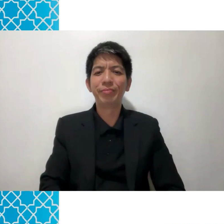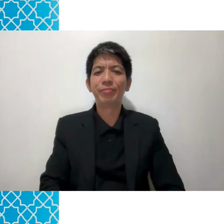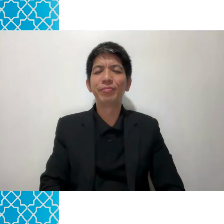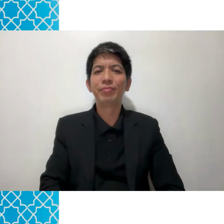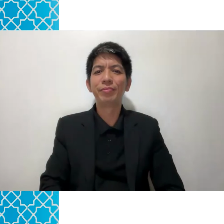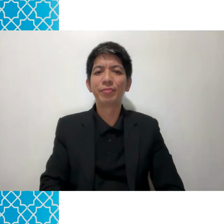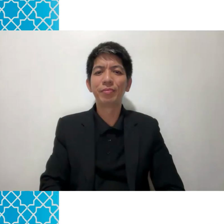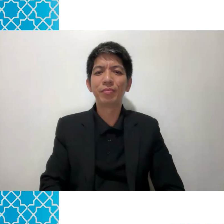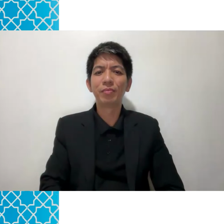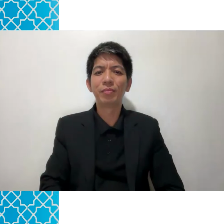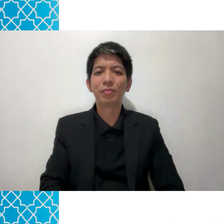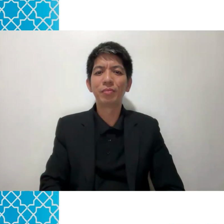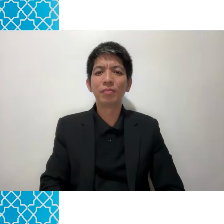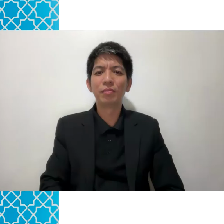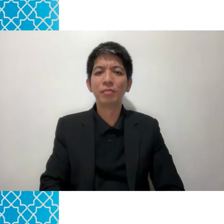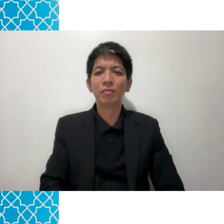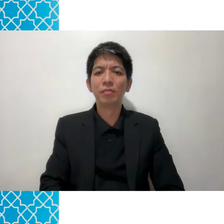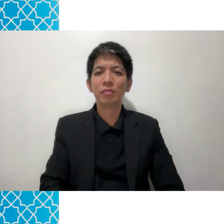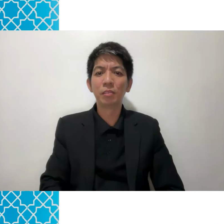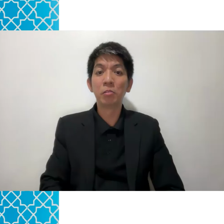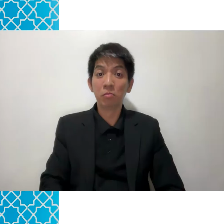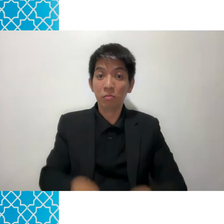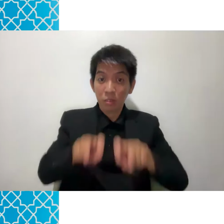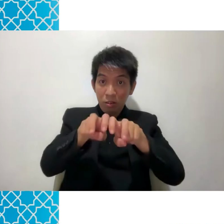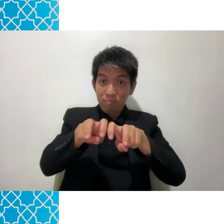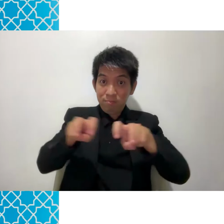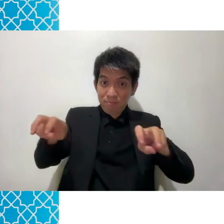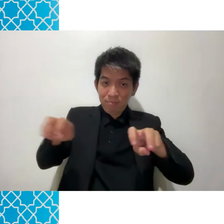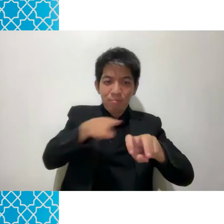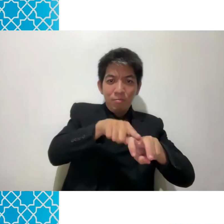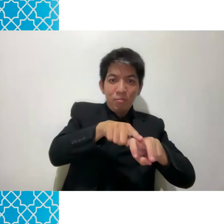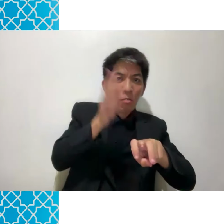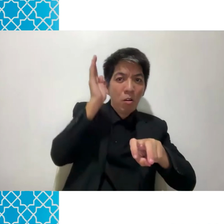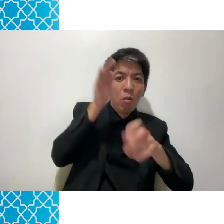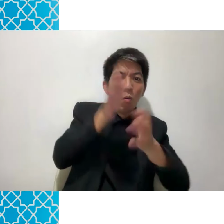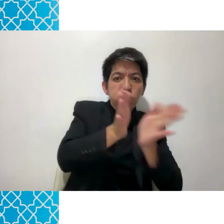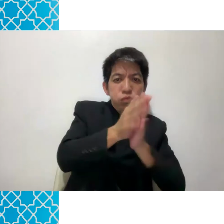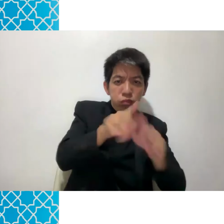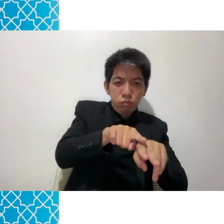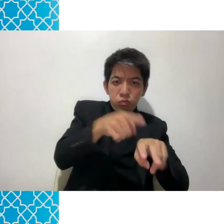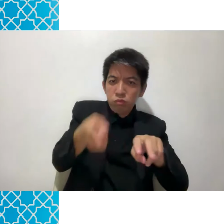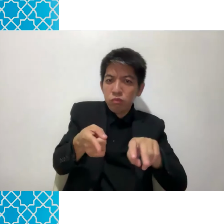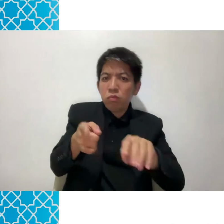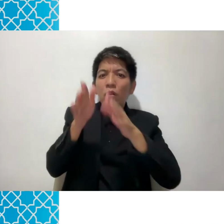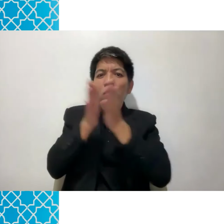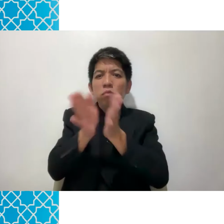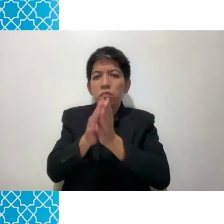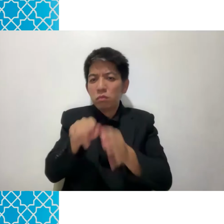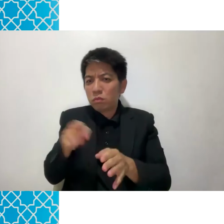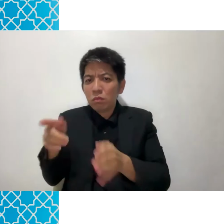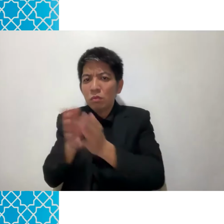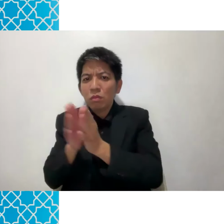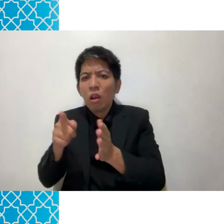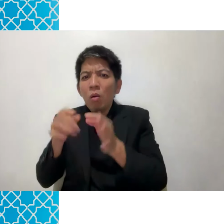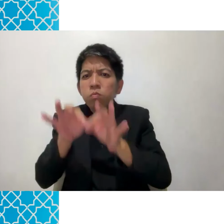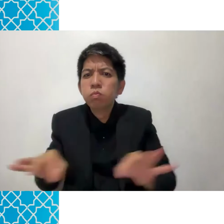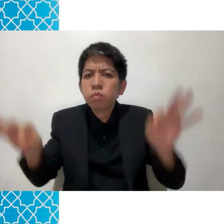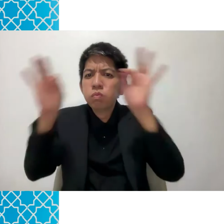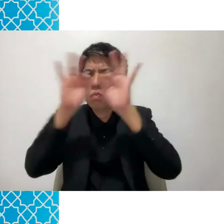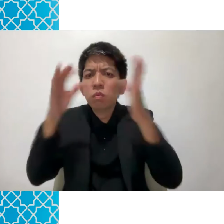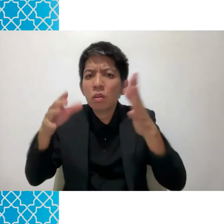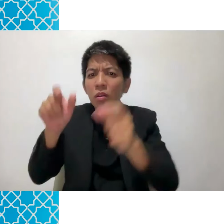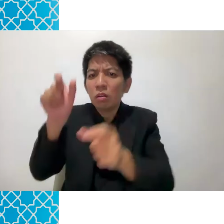from you. What would you consider to be meaningful community engagement? We can all talk about community